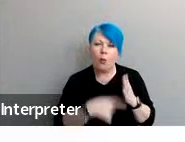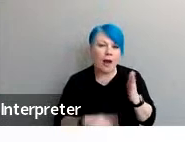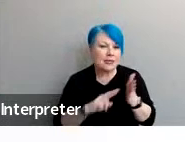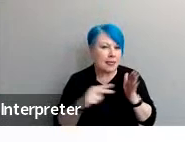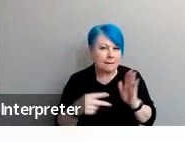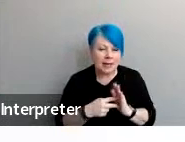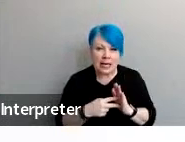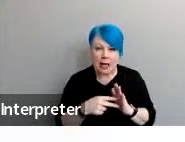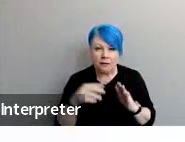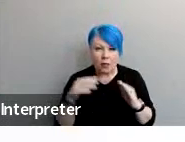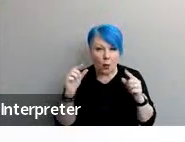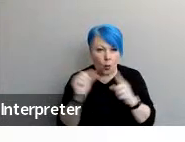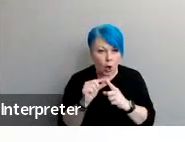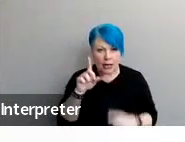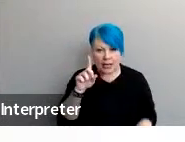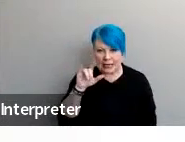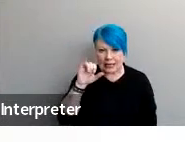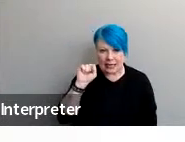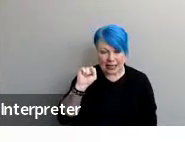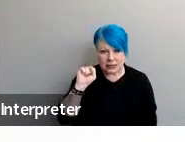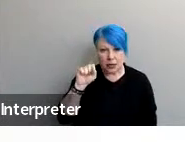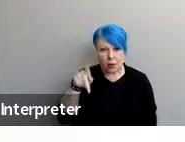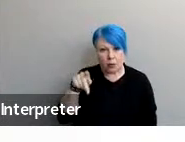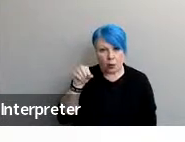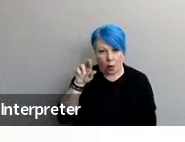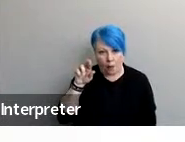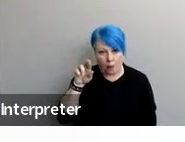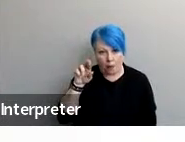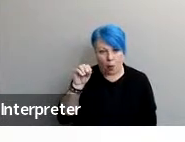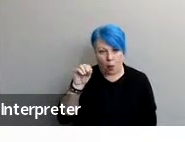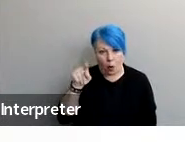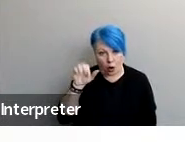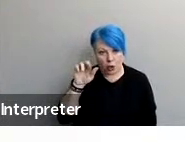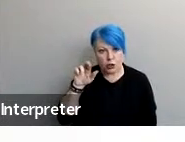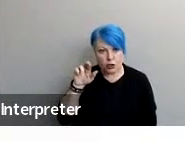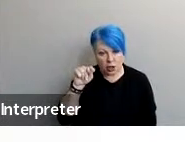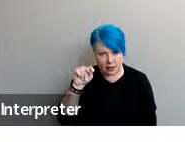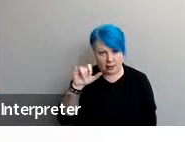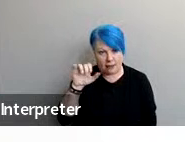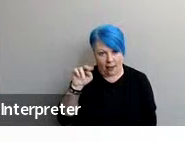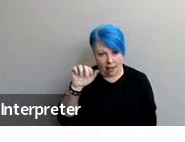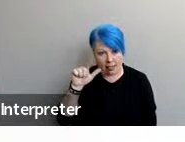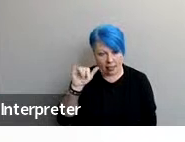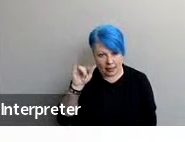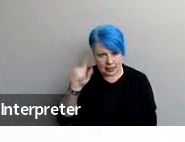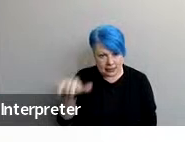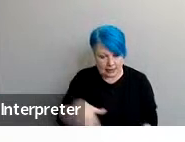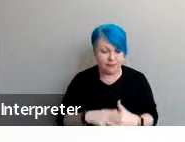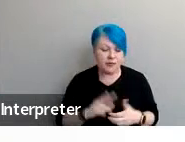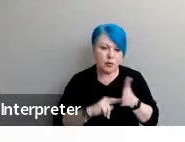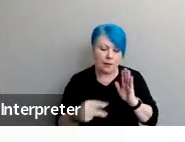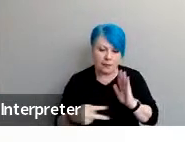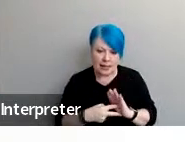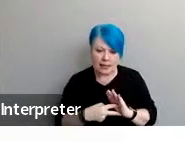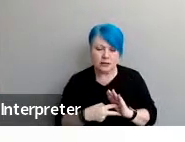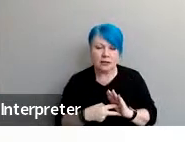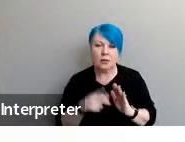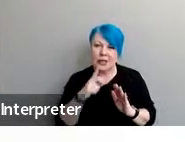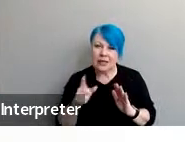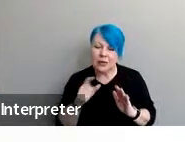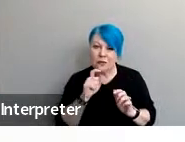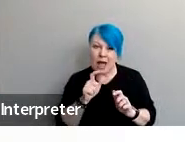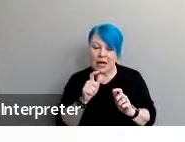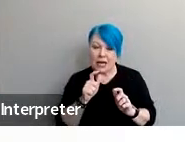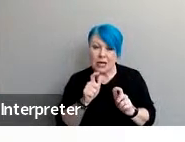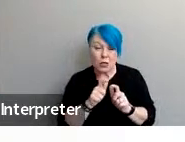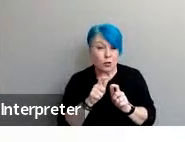mean. It really delves into the extent of something too large or too small. Always related to this most simplistic